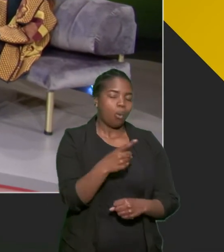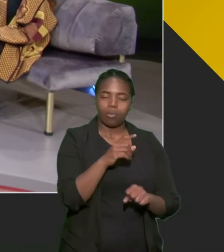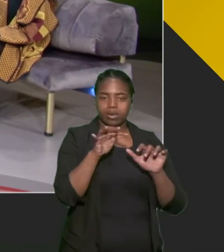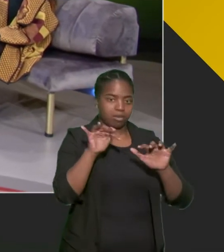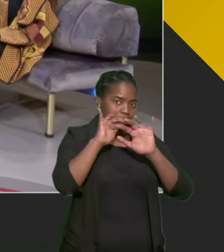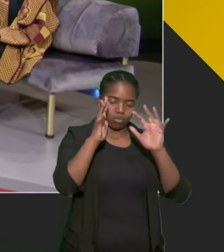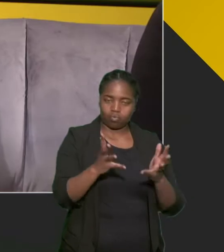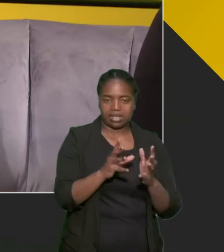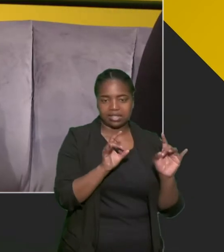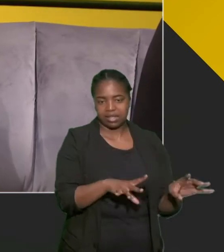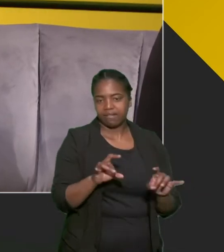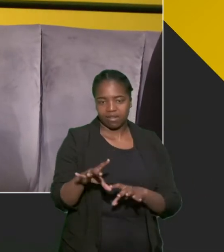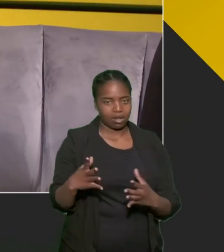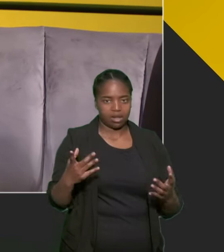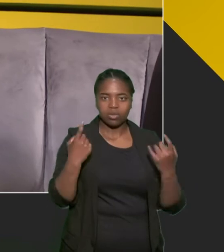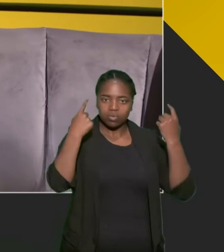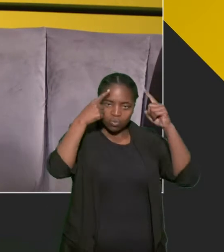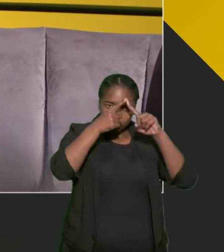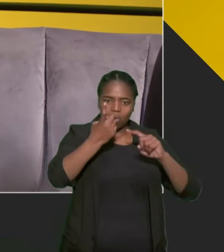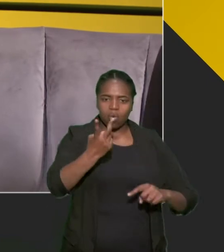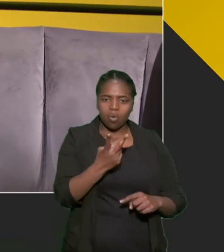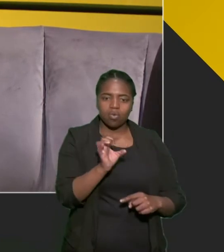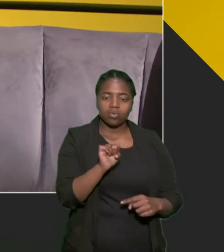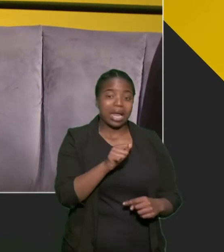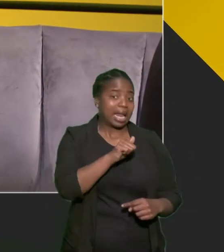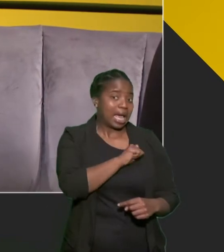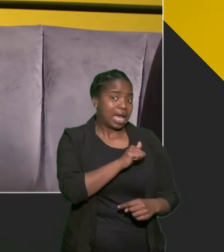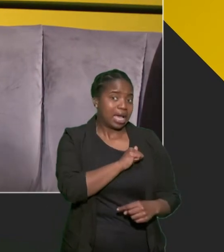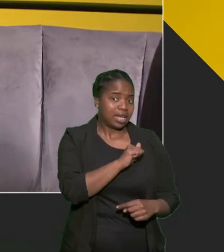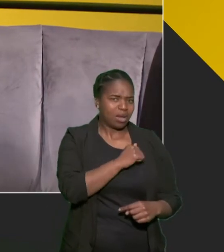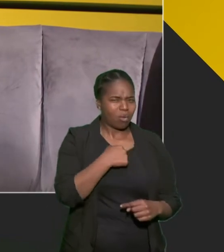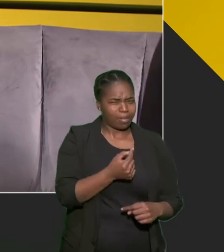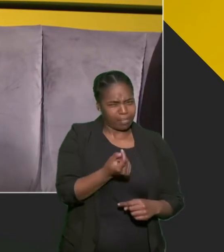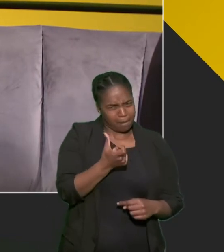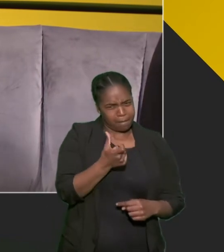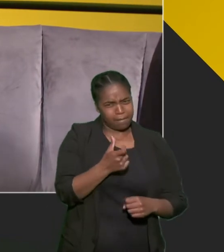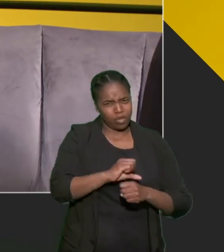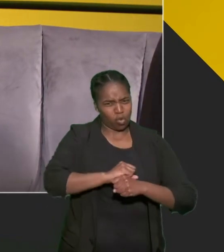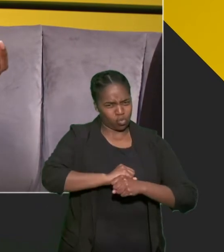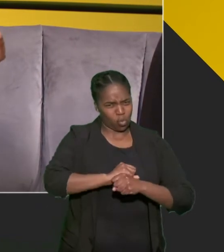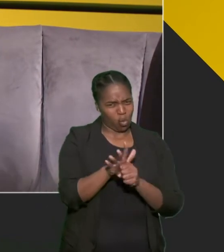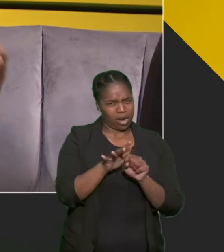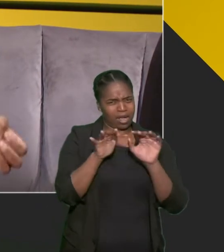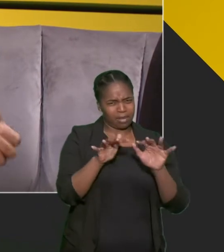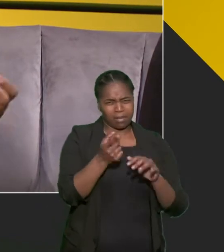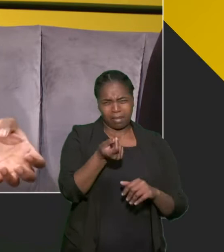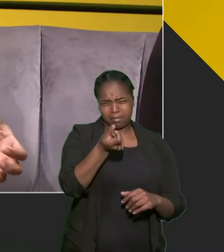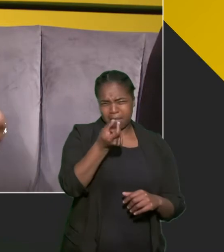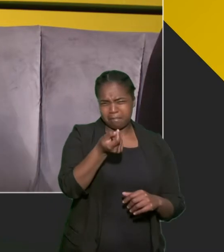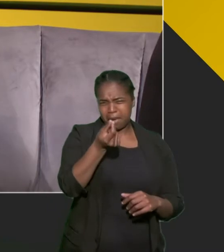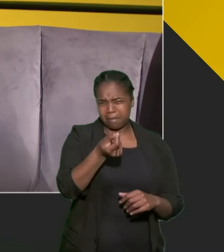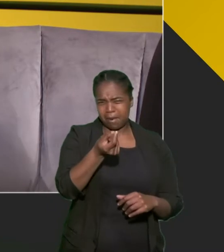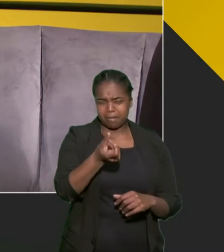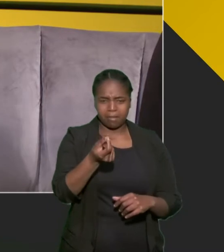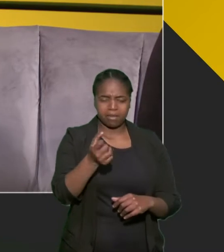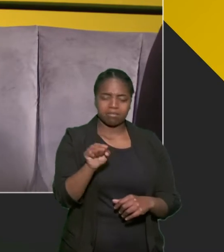across the world. I mean, iLesotho nayo has been very fortunate amongst many other countries. Ukuthi it has had amanabo amancane of people that have